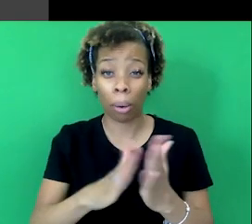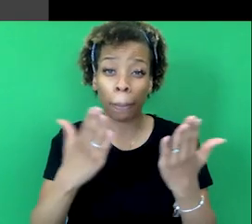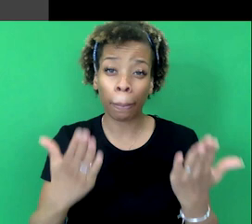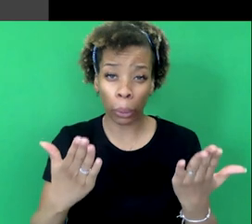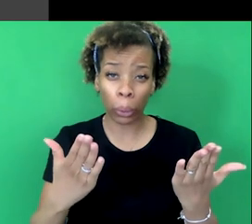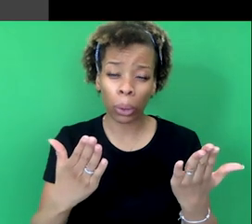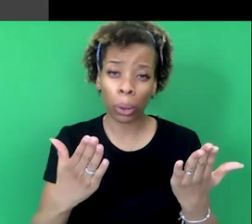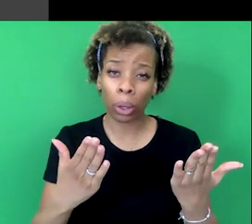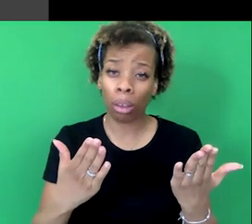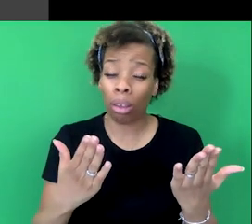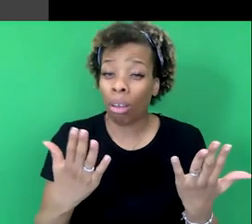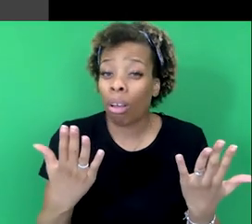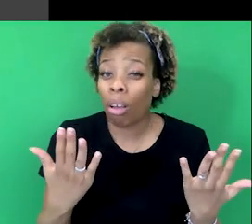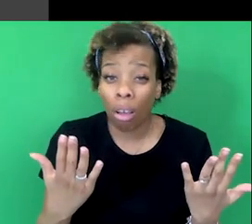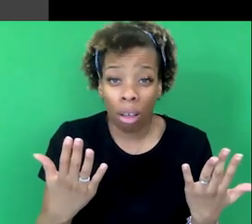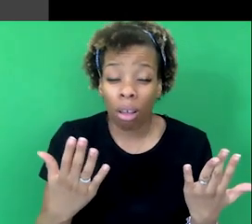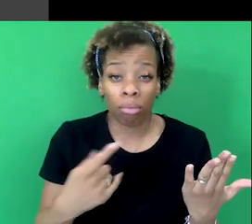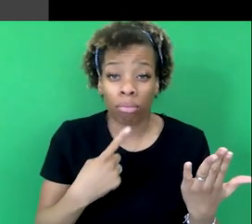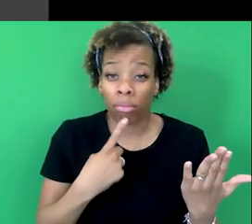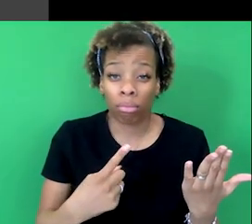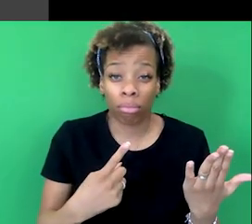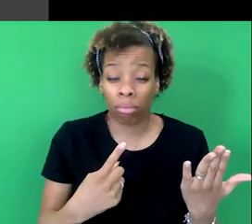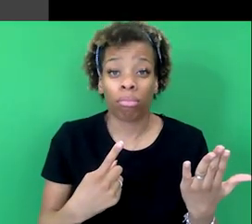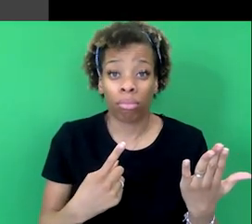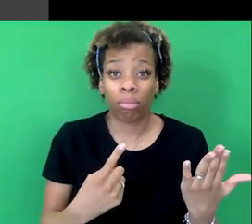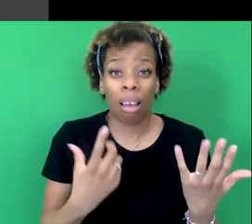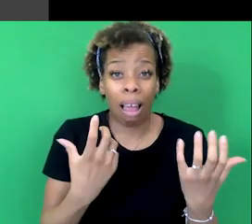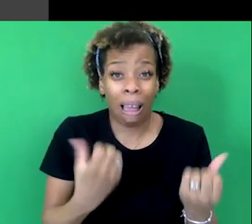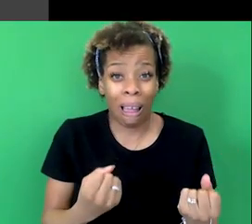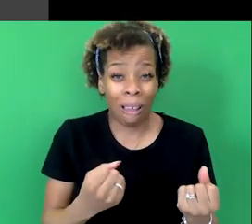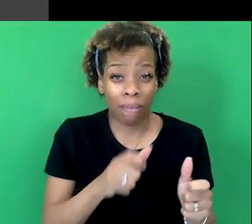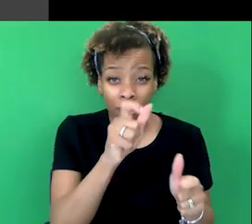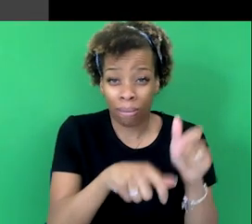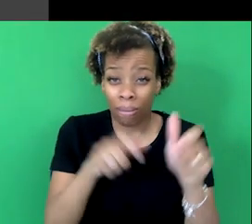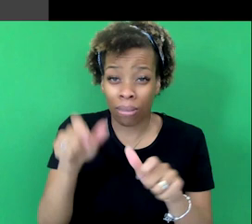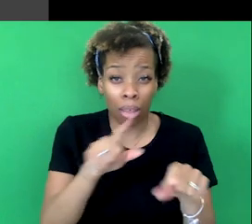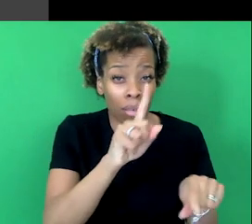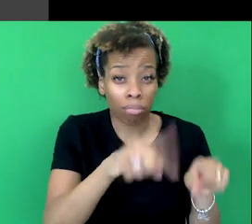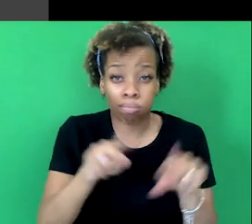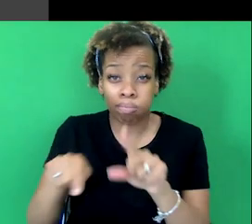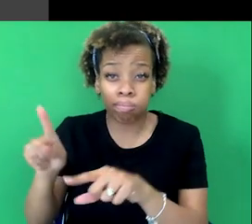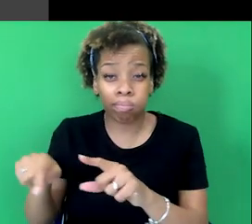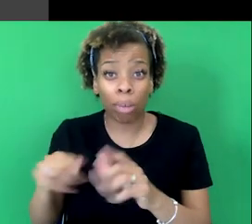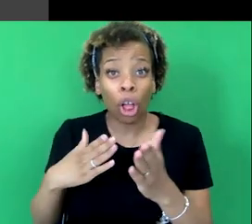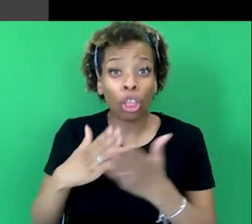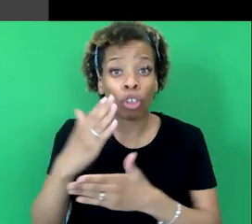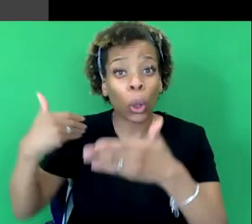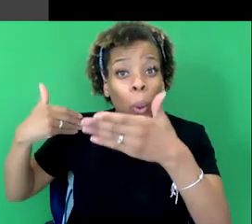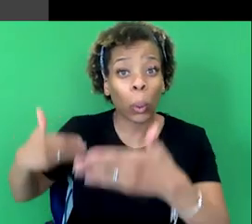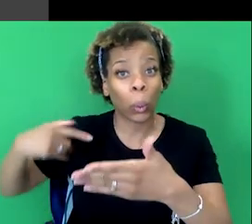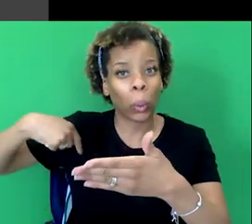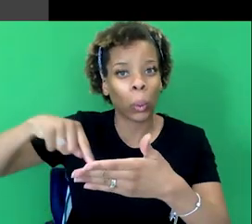without qualification, says there have been all sorts of people here and at this time. I mean, what's difficult is